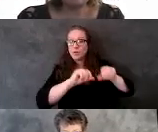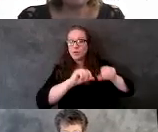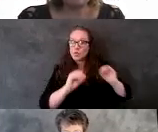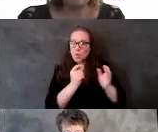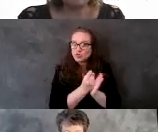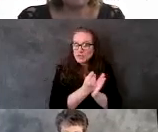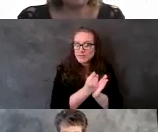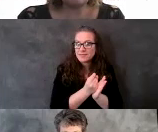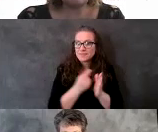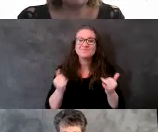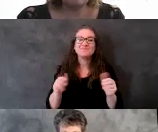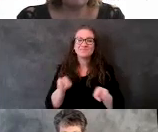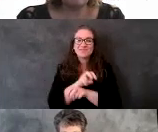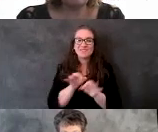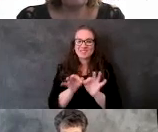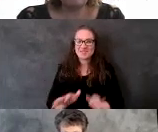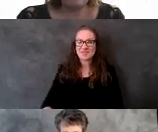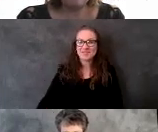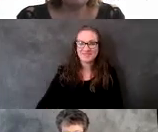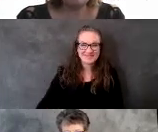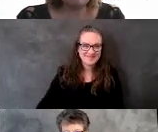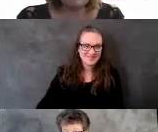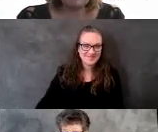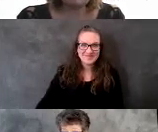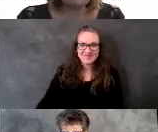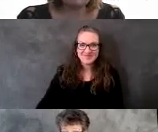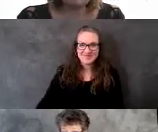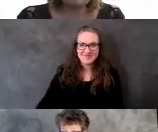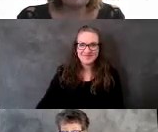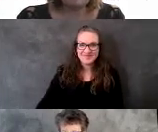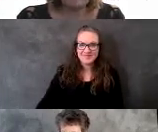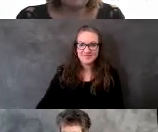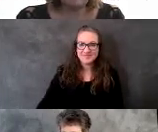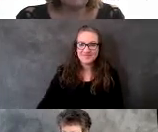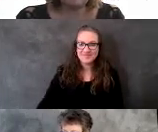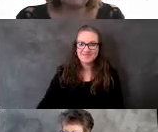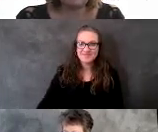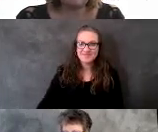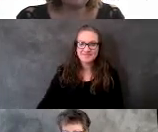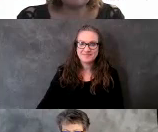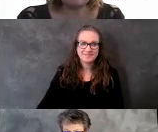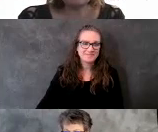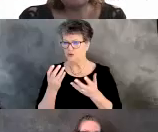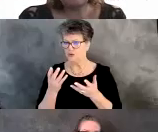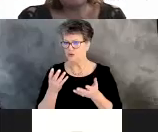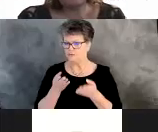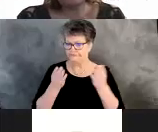really big organ donation proponent, but a lot of times people will discriminate against people with disabilities in receiving things